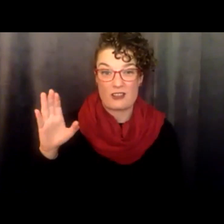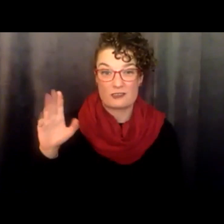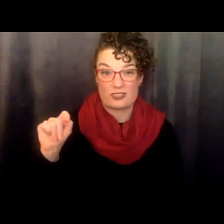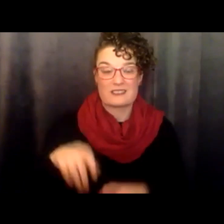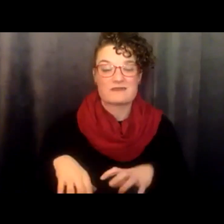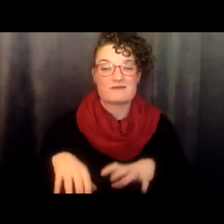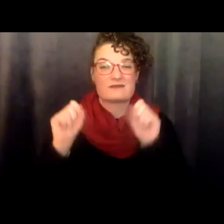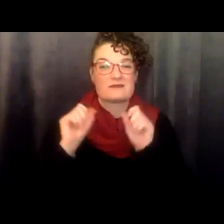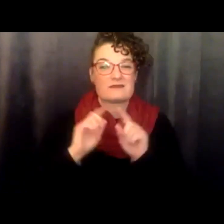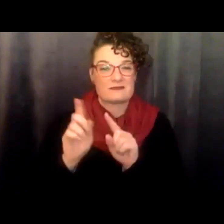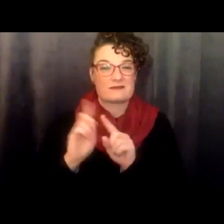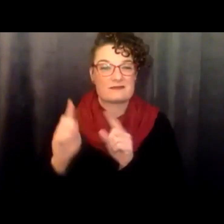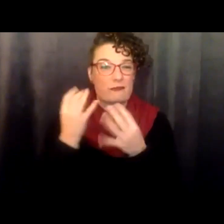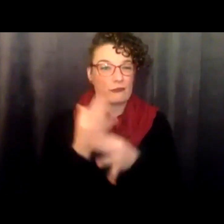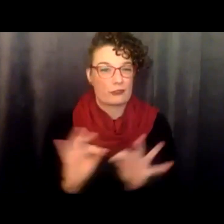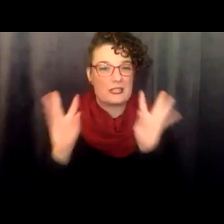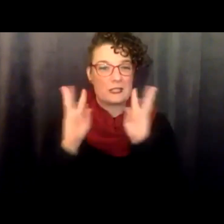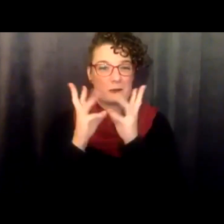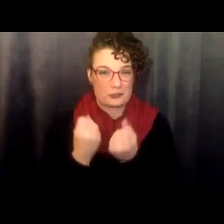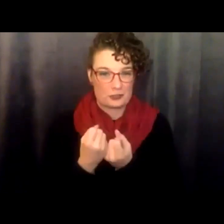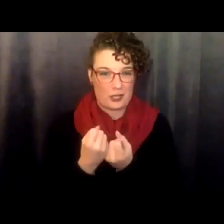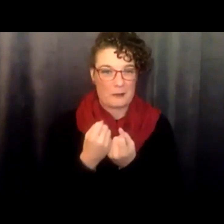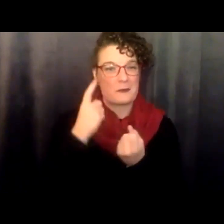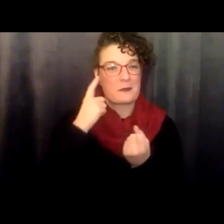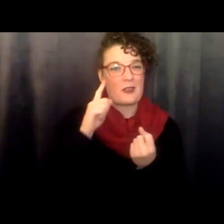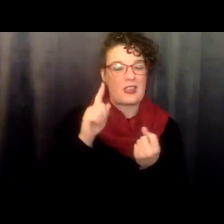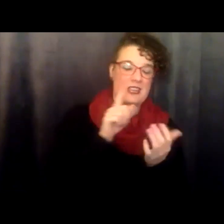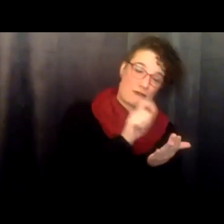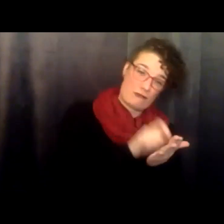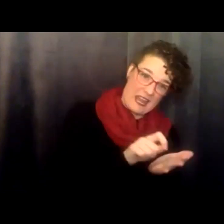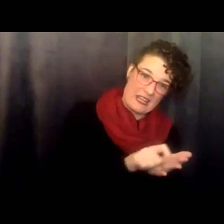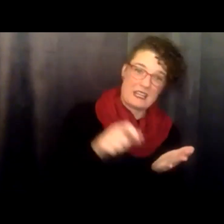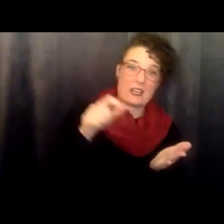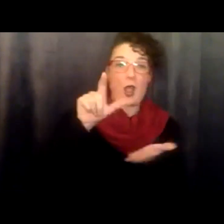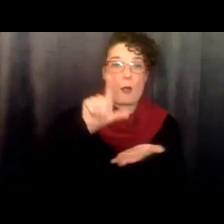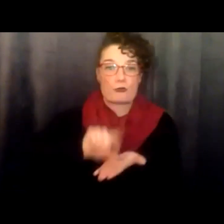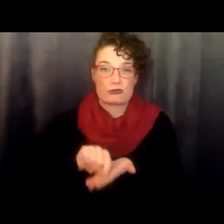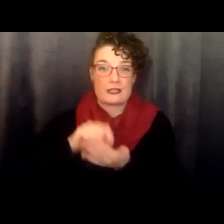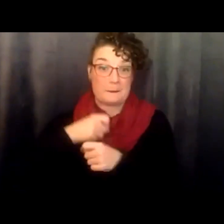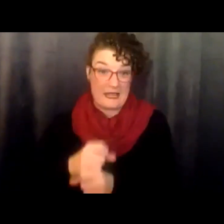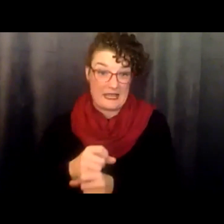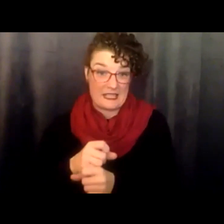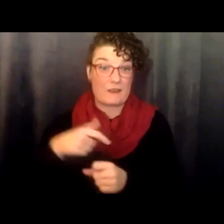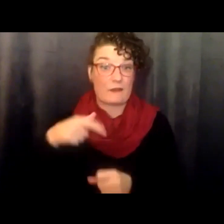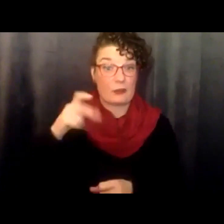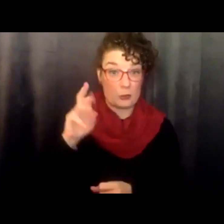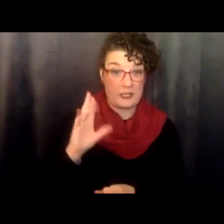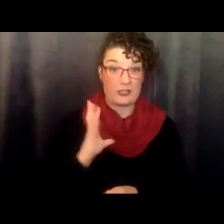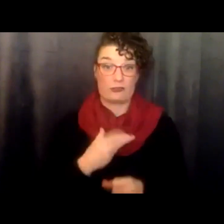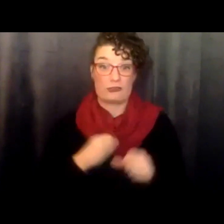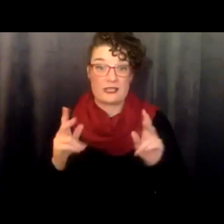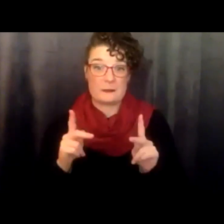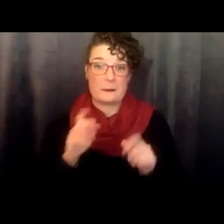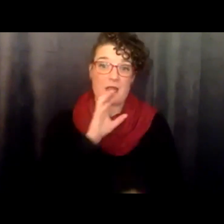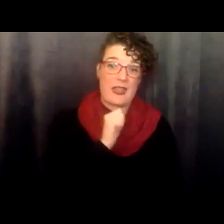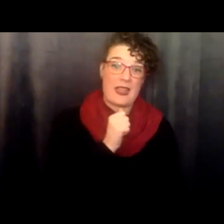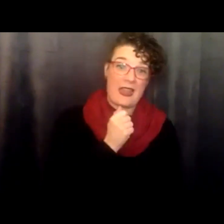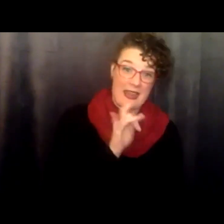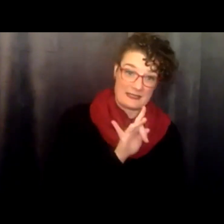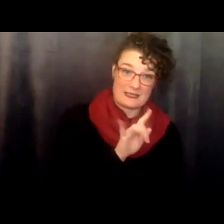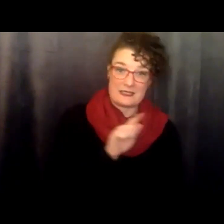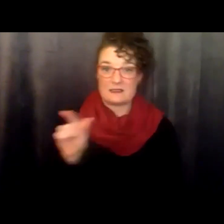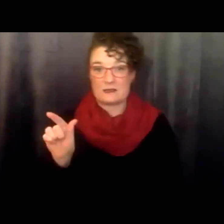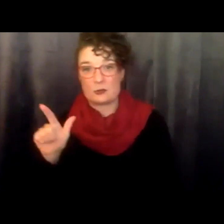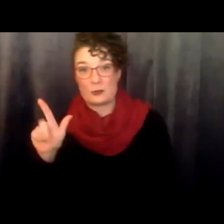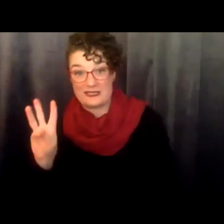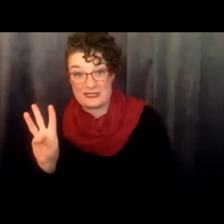and writing for queer and trans people age 8 to 26. And most years, this program, we gather at the print studio